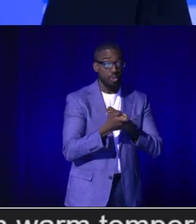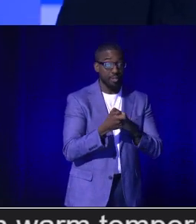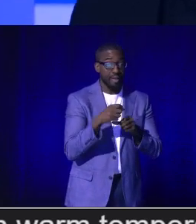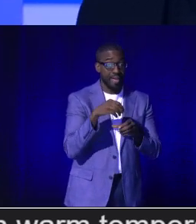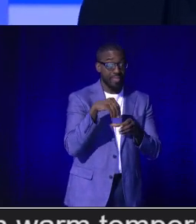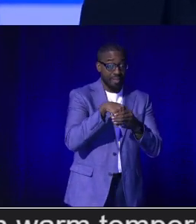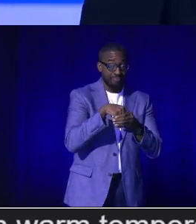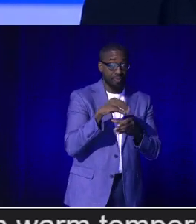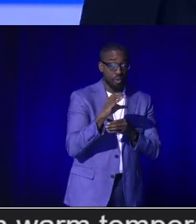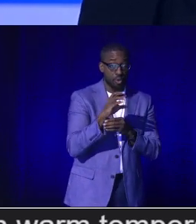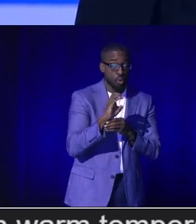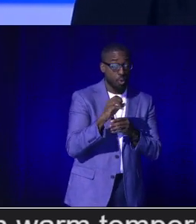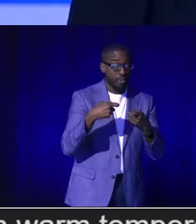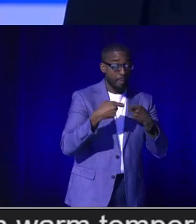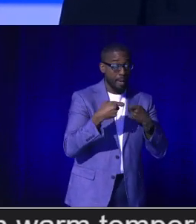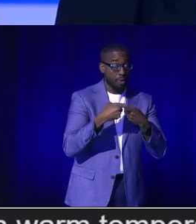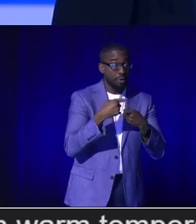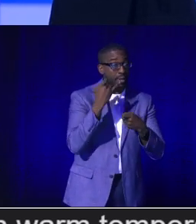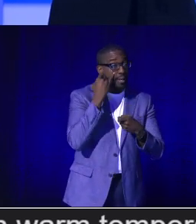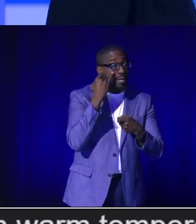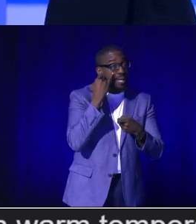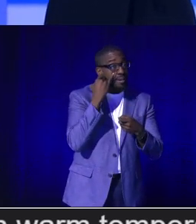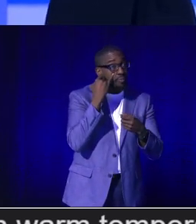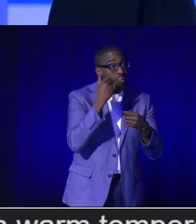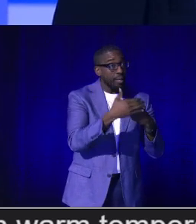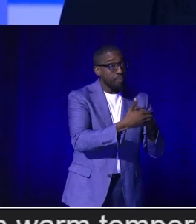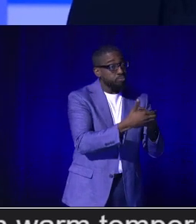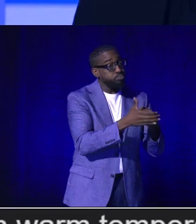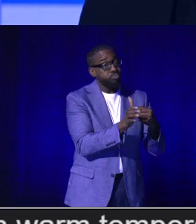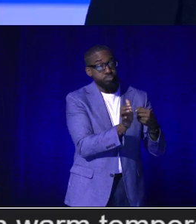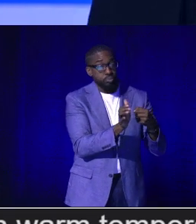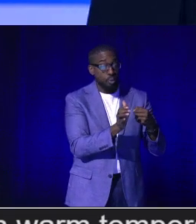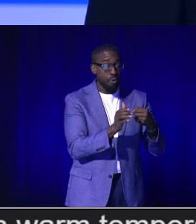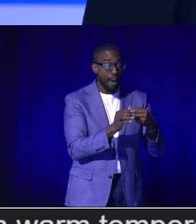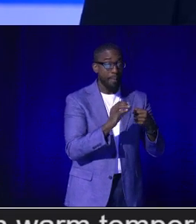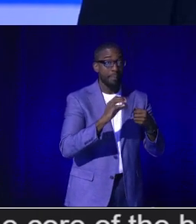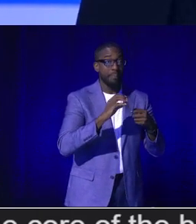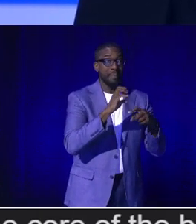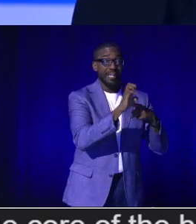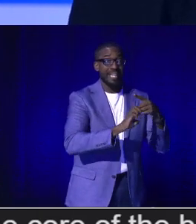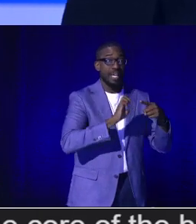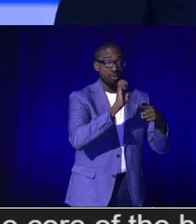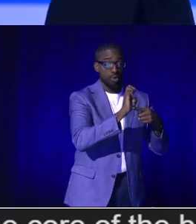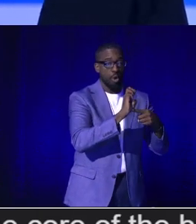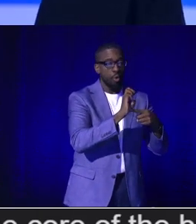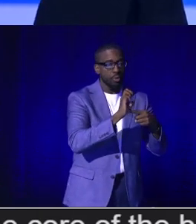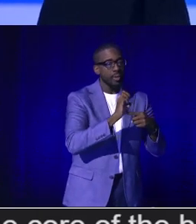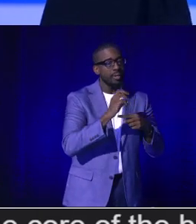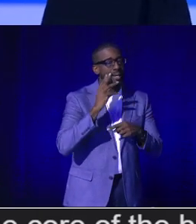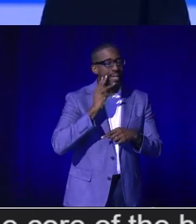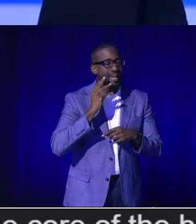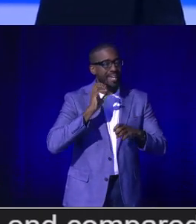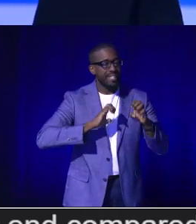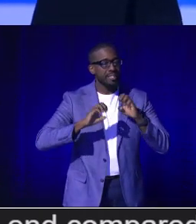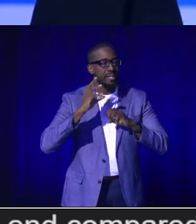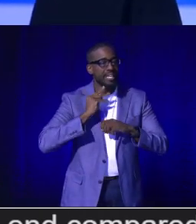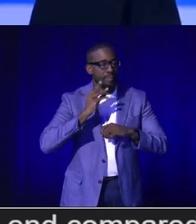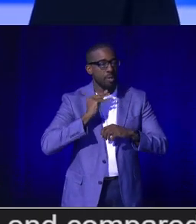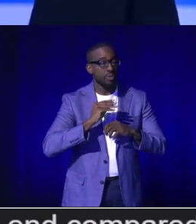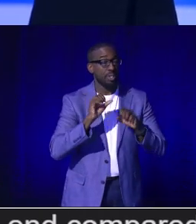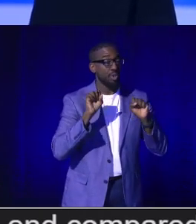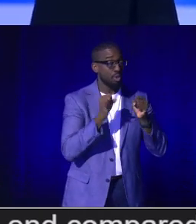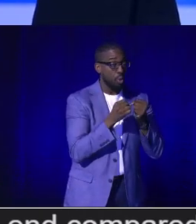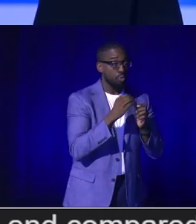the electrode, it's experiencing colder temperatures at one end compared to the other. This sort of difference